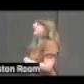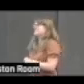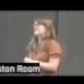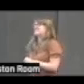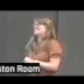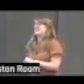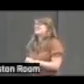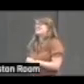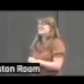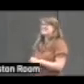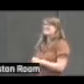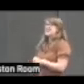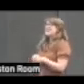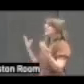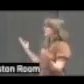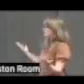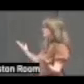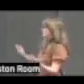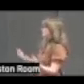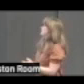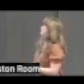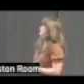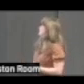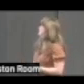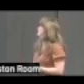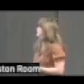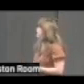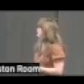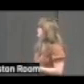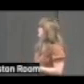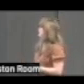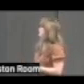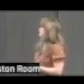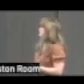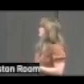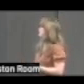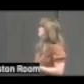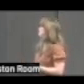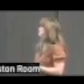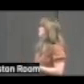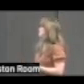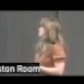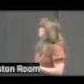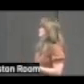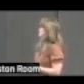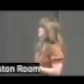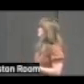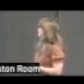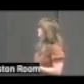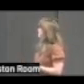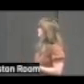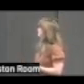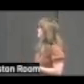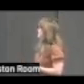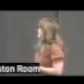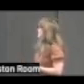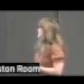I repeated it on pandas, but the results were similar, and I'll show you a graph at the end for all of the species I've done